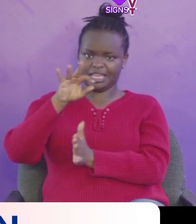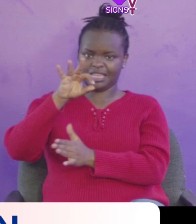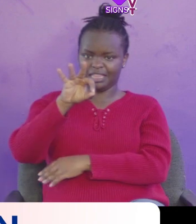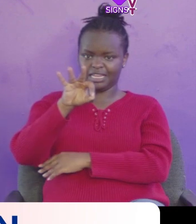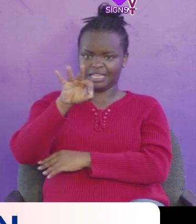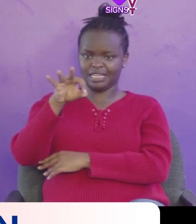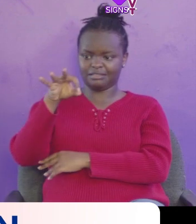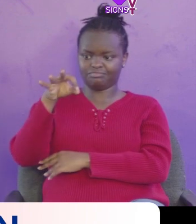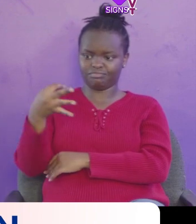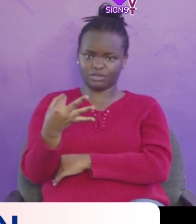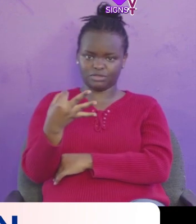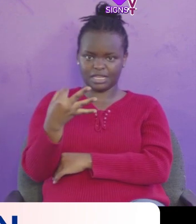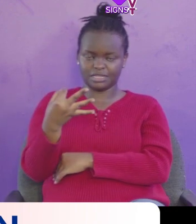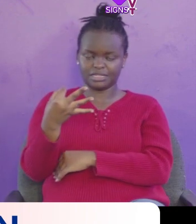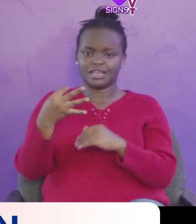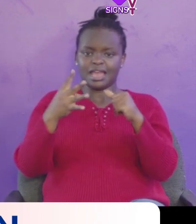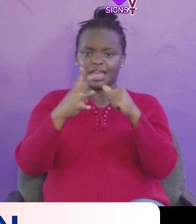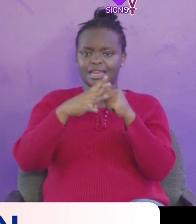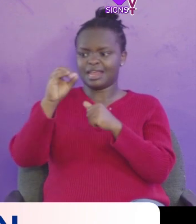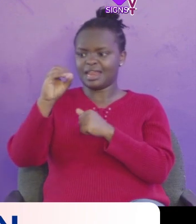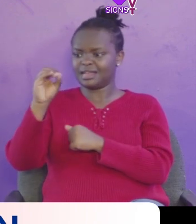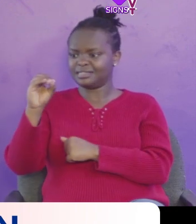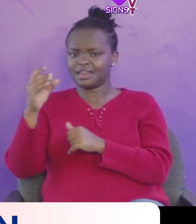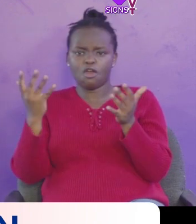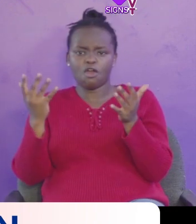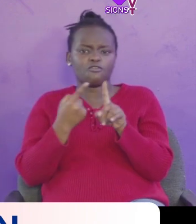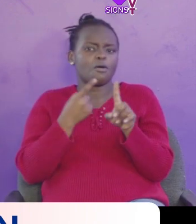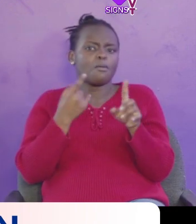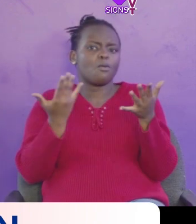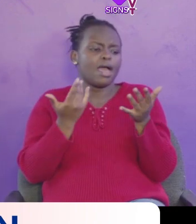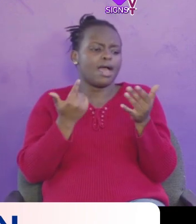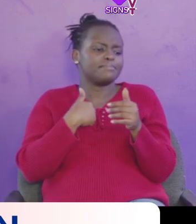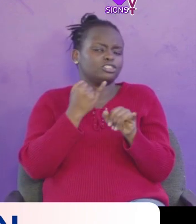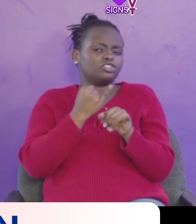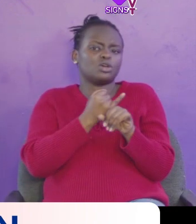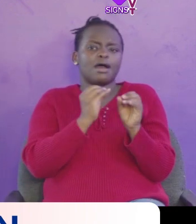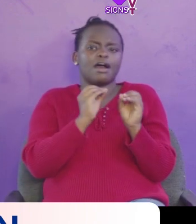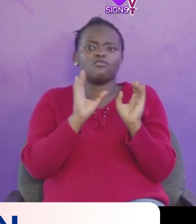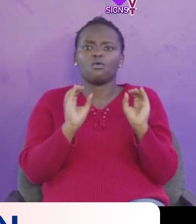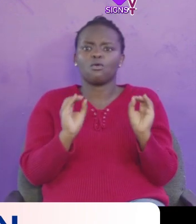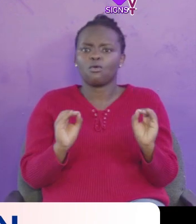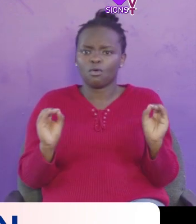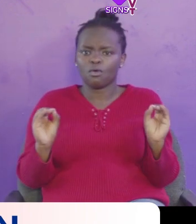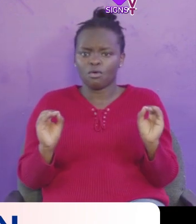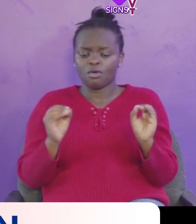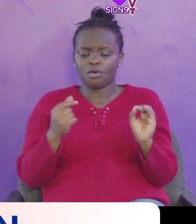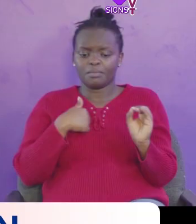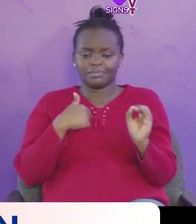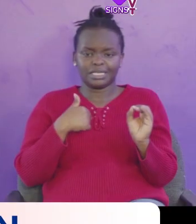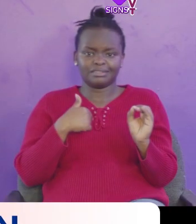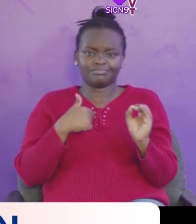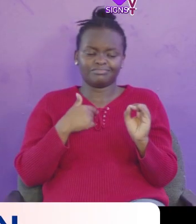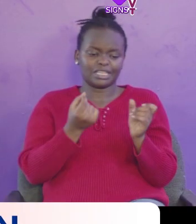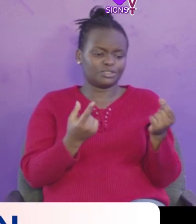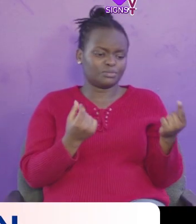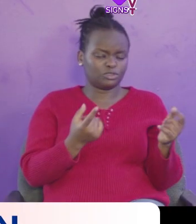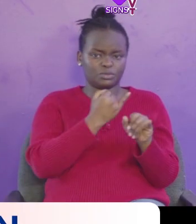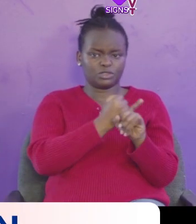3,900. Where am I getting this 3,900 and I'm jobless? I'm doing vibarua so that I can raise